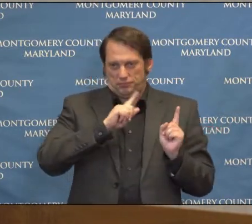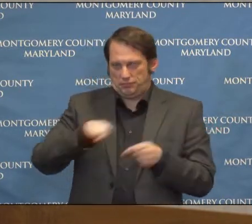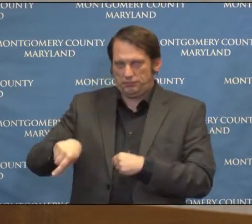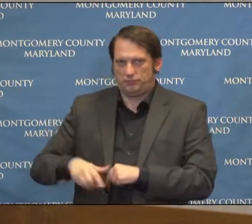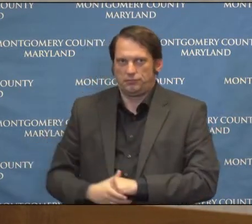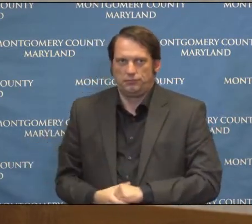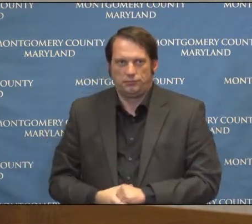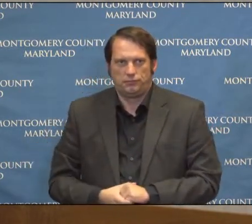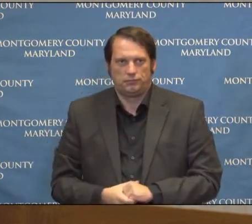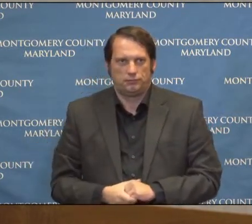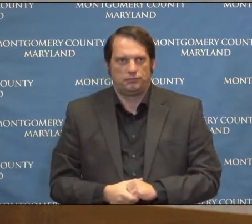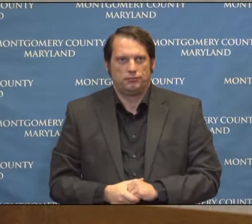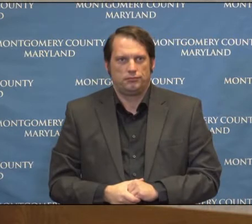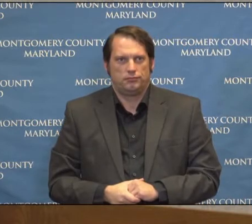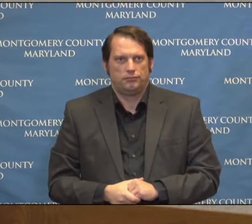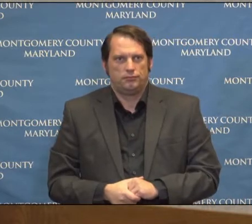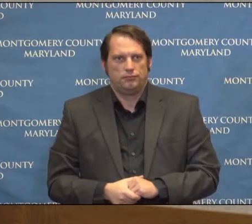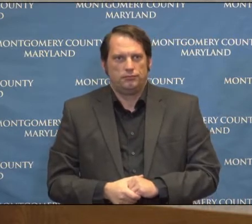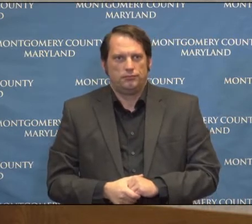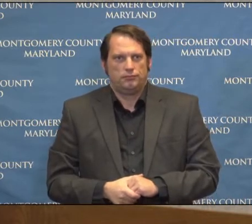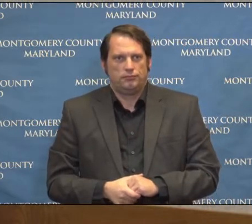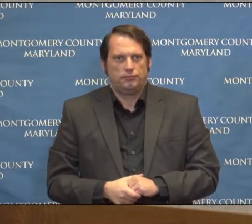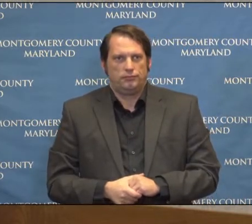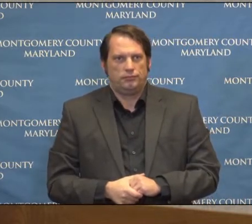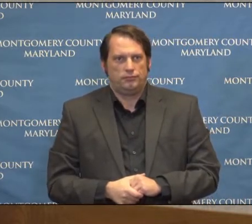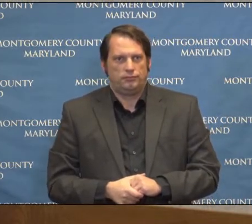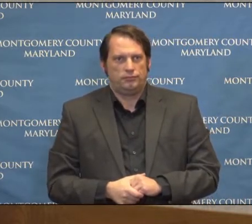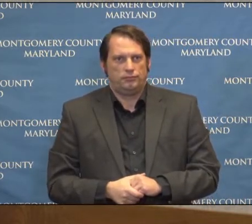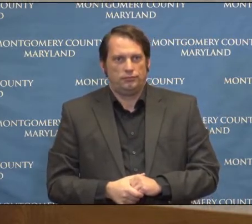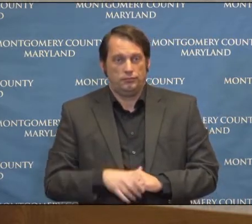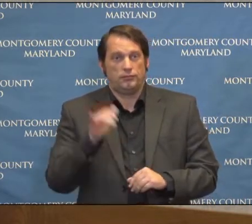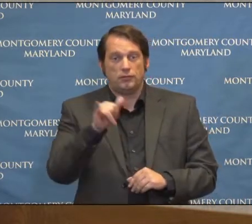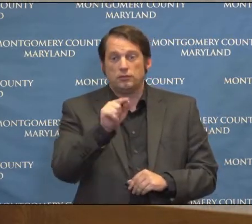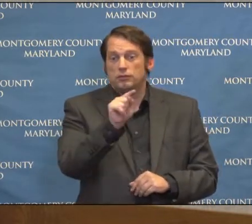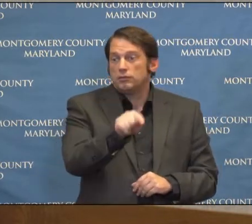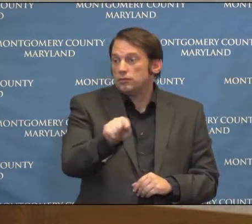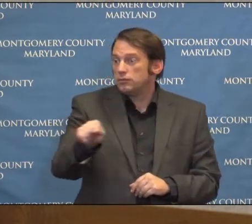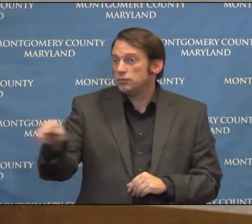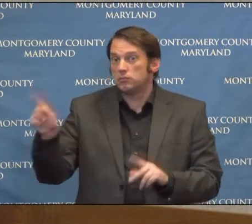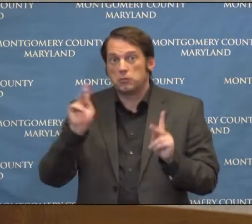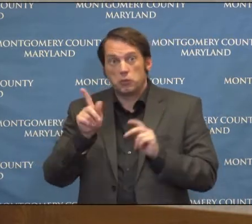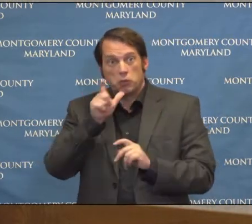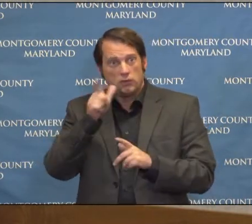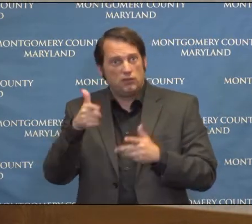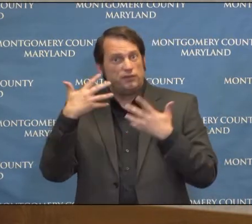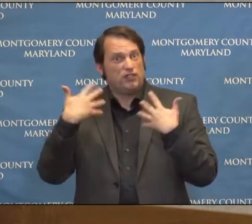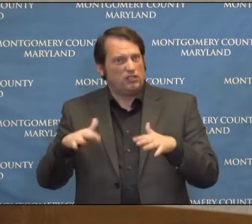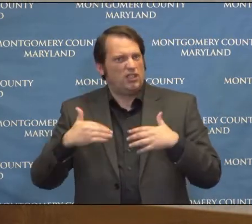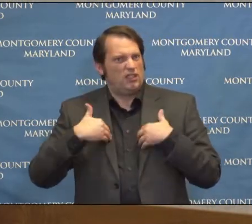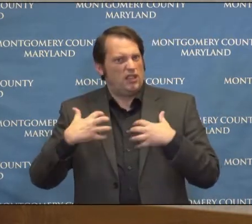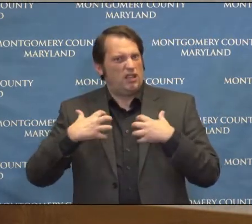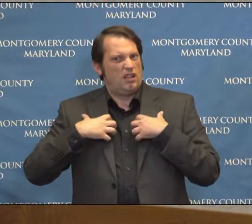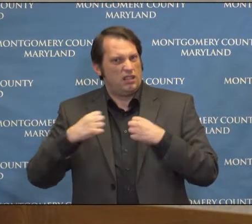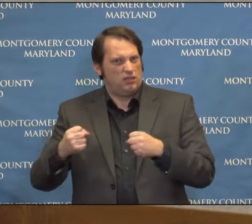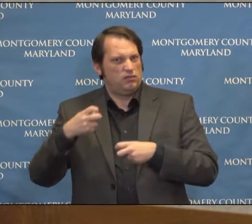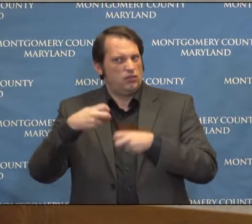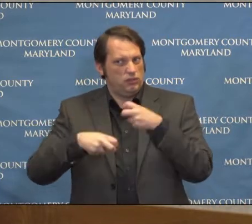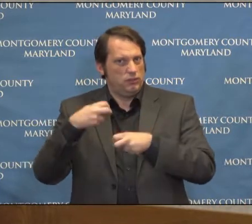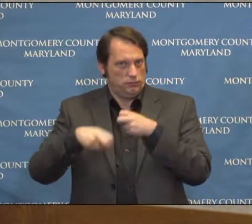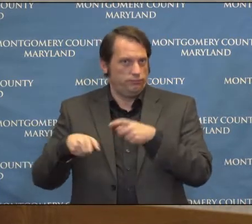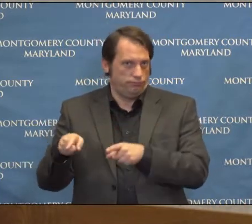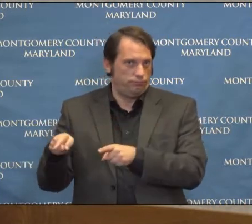underlying health conditions, I thank all of our leaders who are here and the many thousands who are working tirelessly